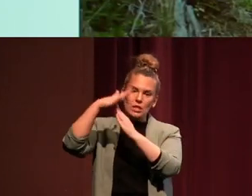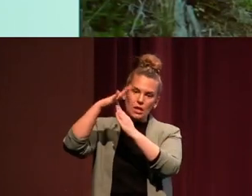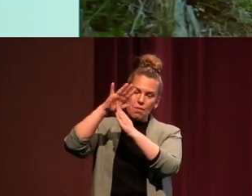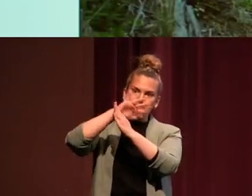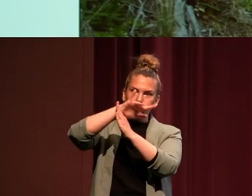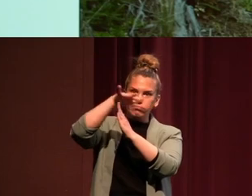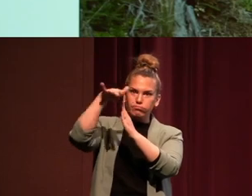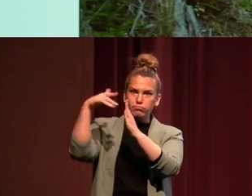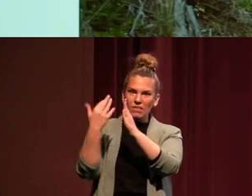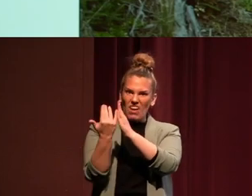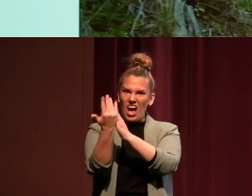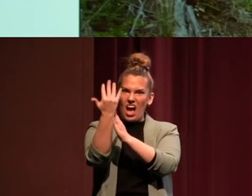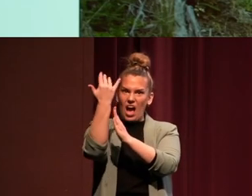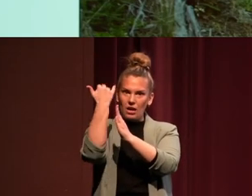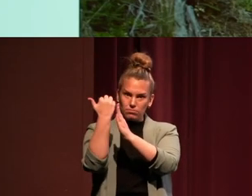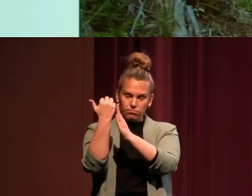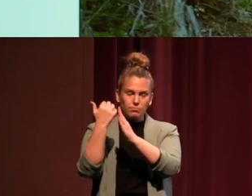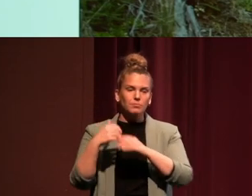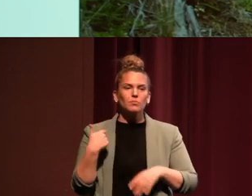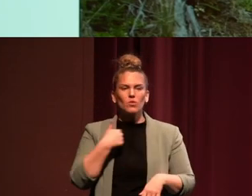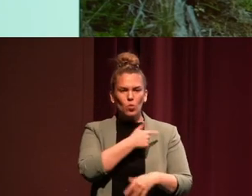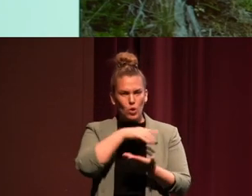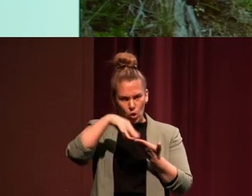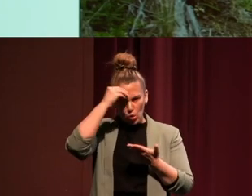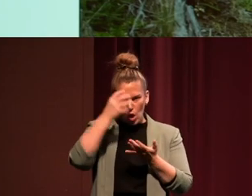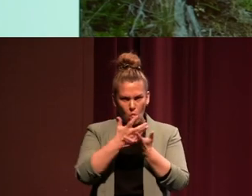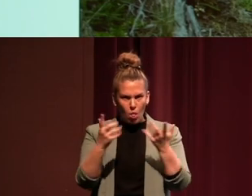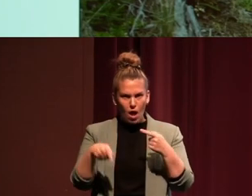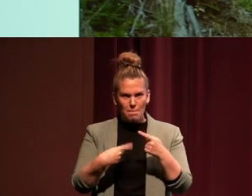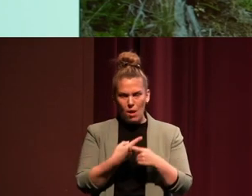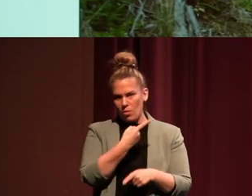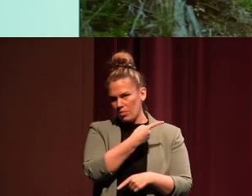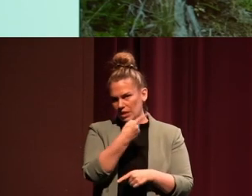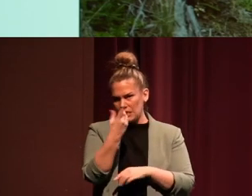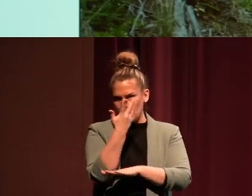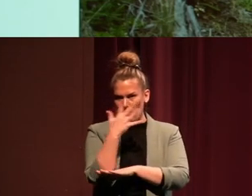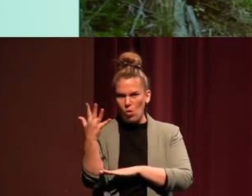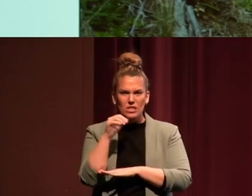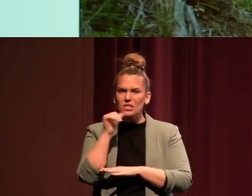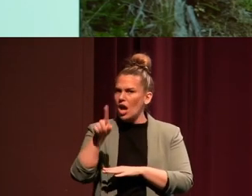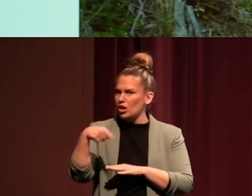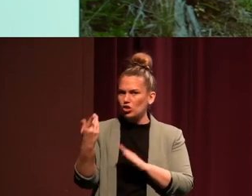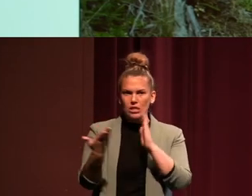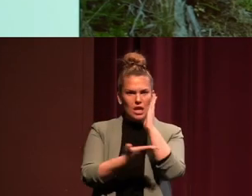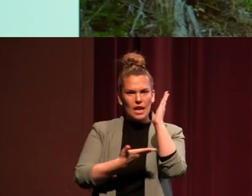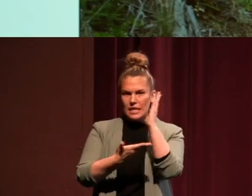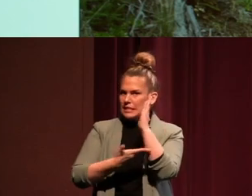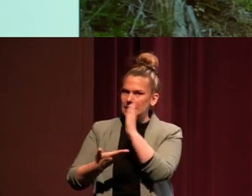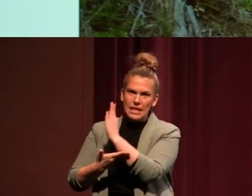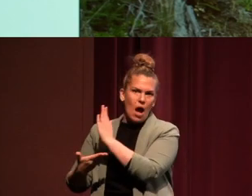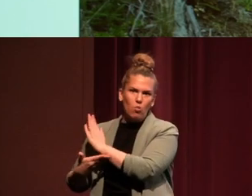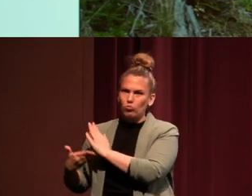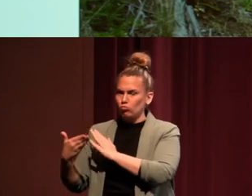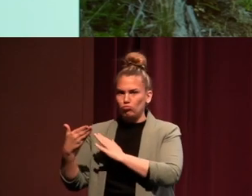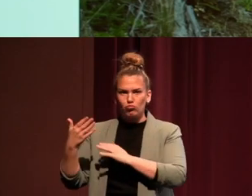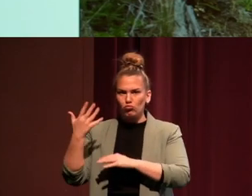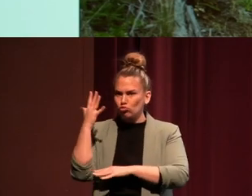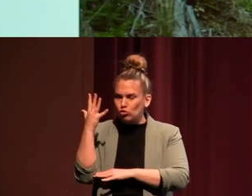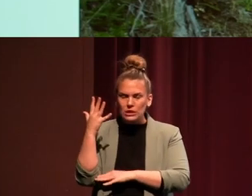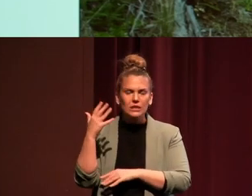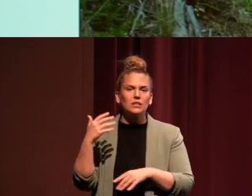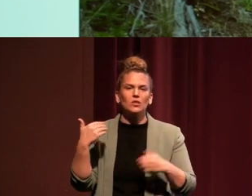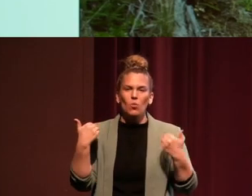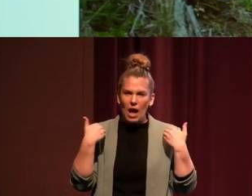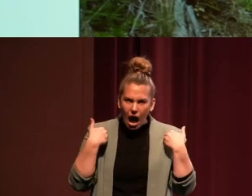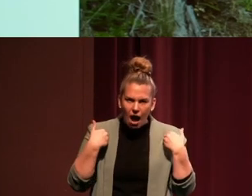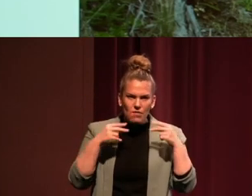We're learning a ton about these forests. We're not just cutting down trees. We have an extensive multi-party